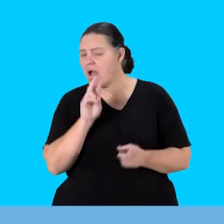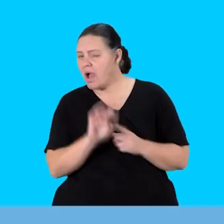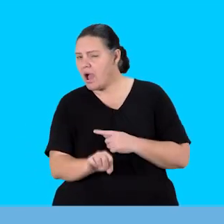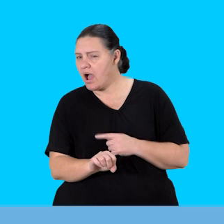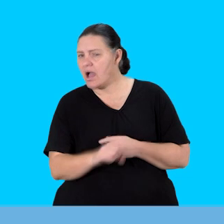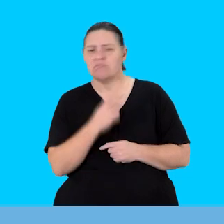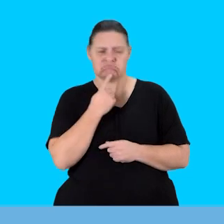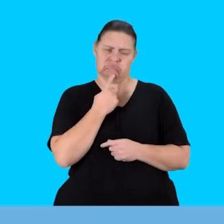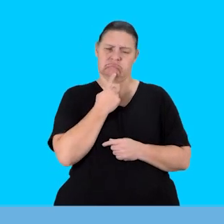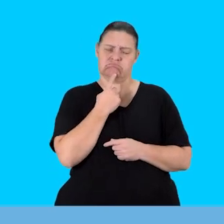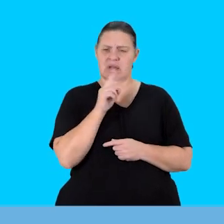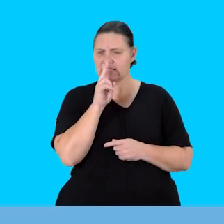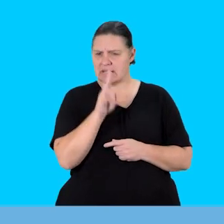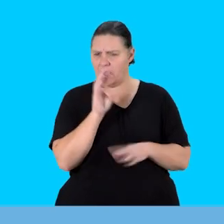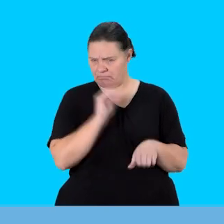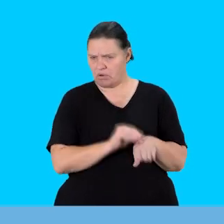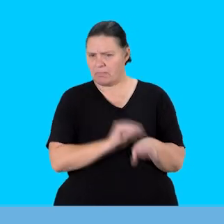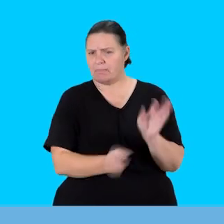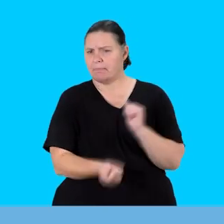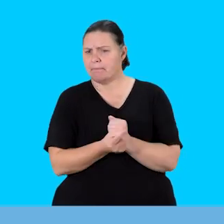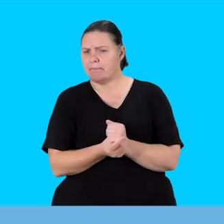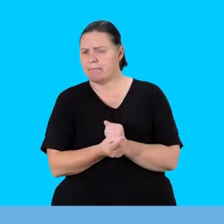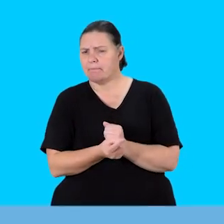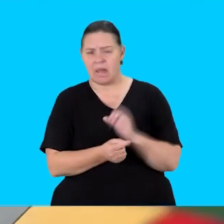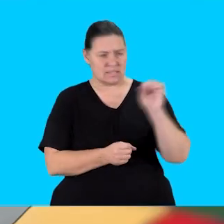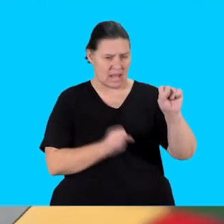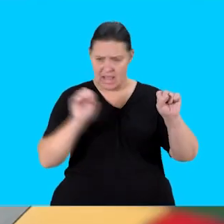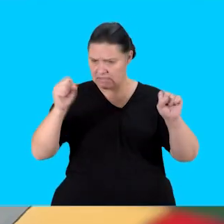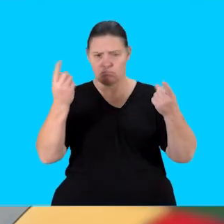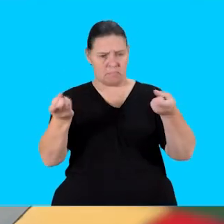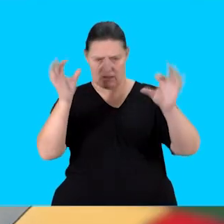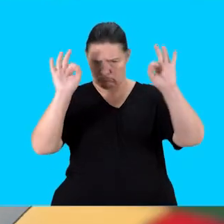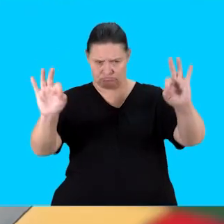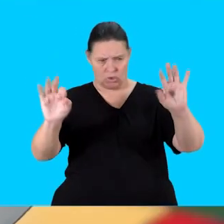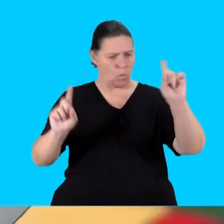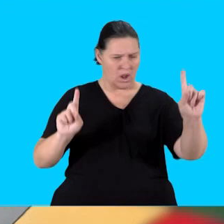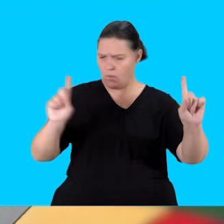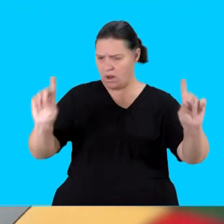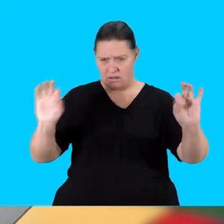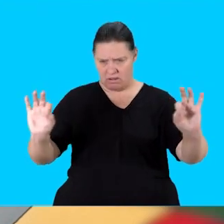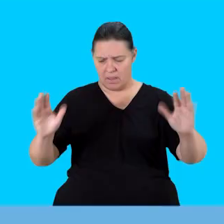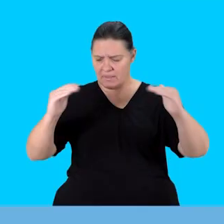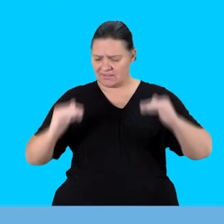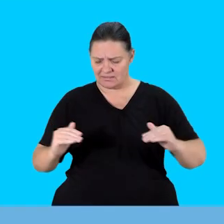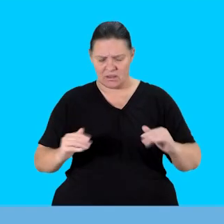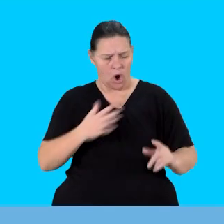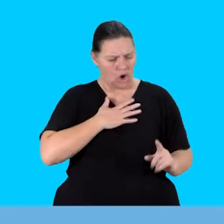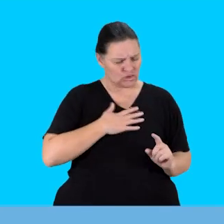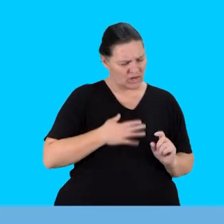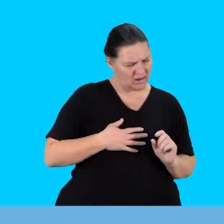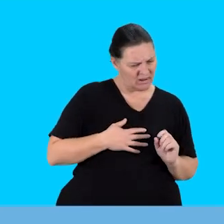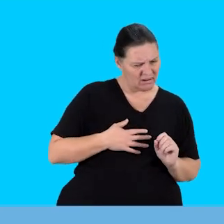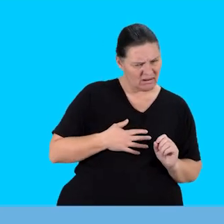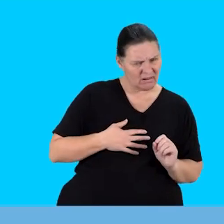just merely doing that, we can see that there is a problem. The sulfur, they are balanced, there's one on either side, but the oxygen is